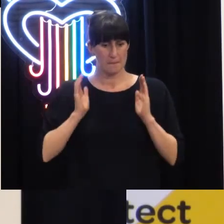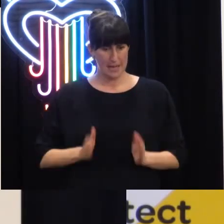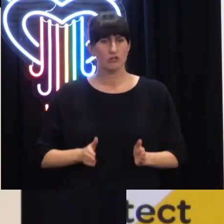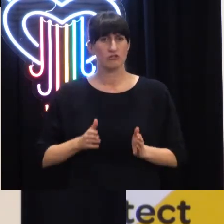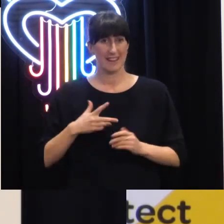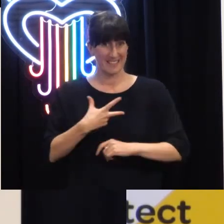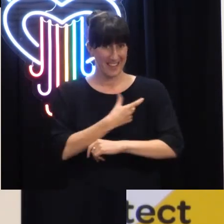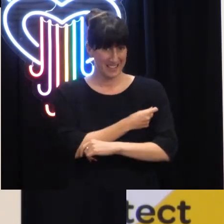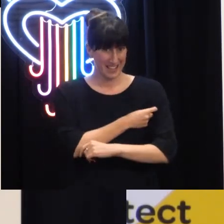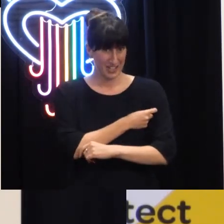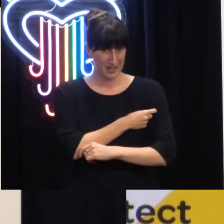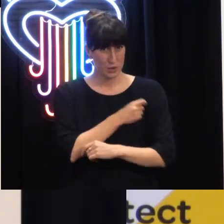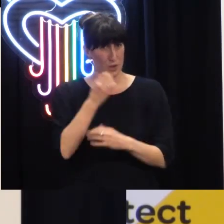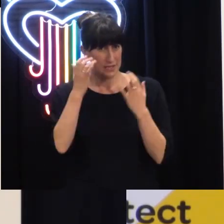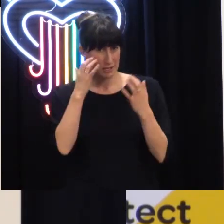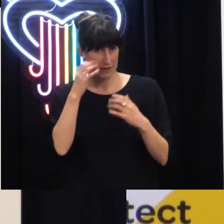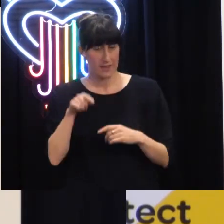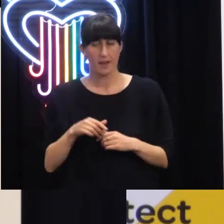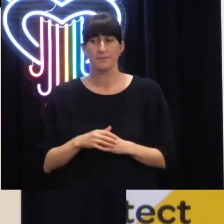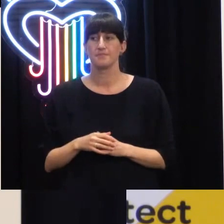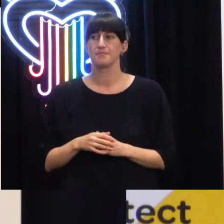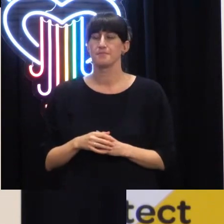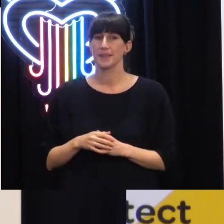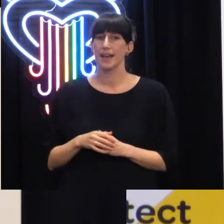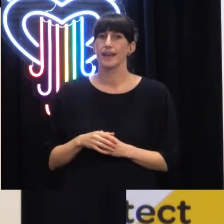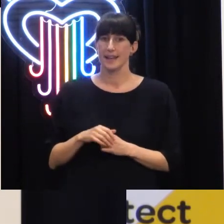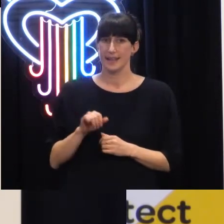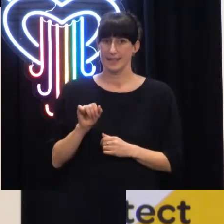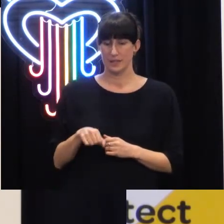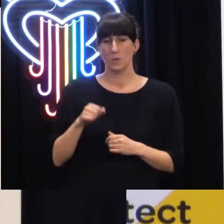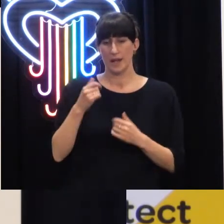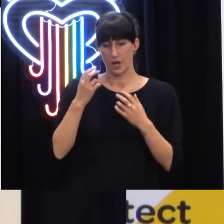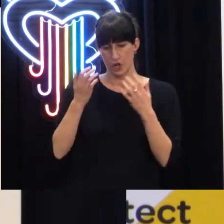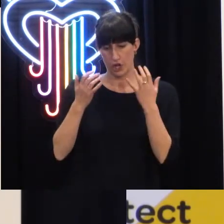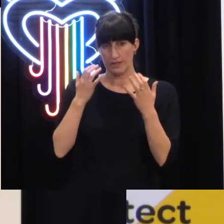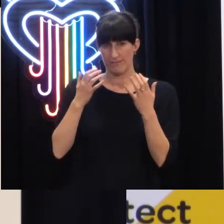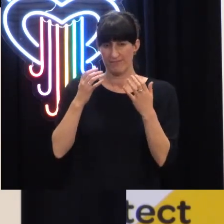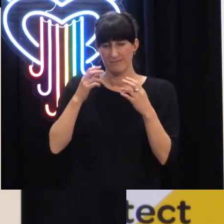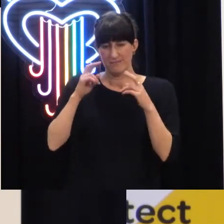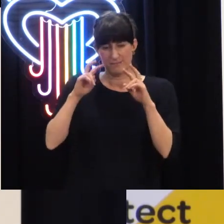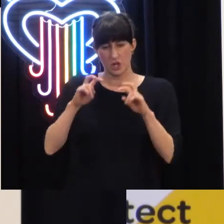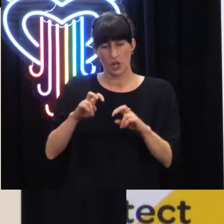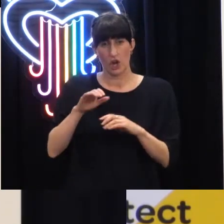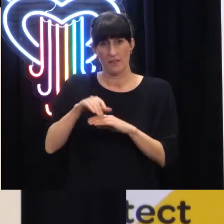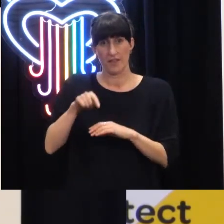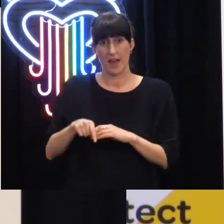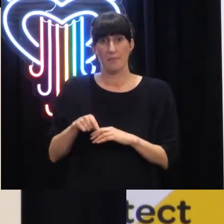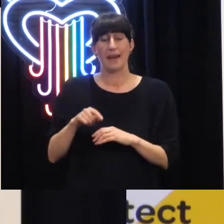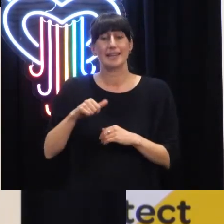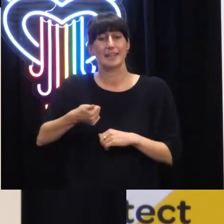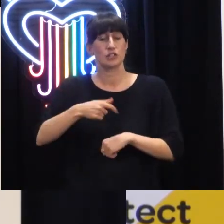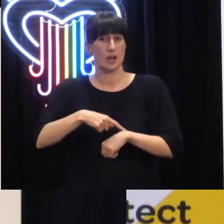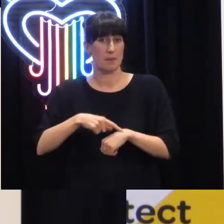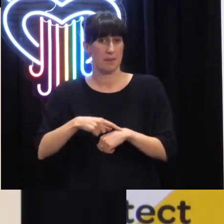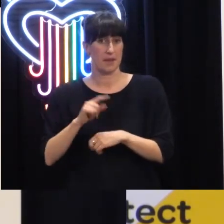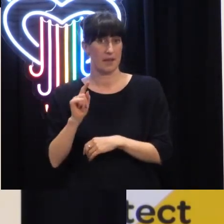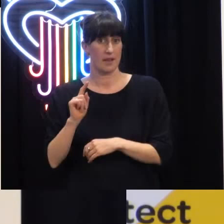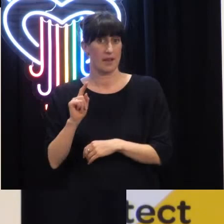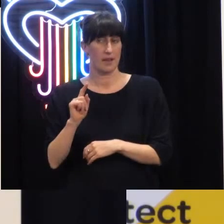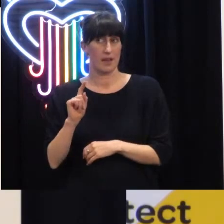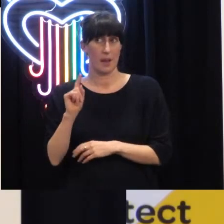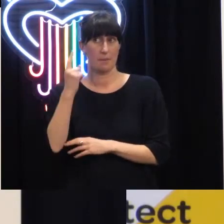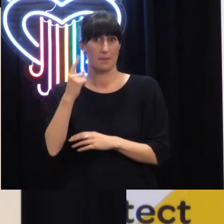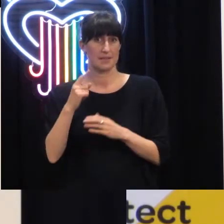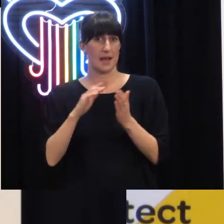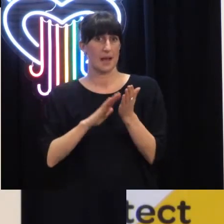do is get Minister Hipkins next time he's on the podium to give you an update on that. Or actually, perhaps Dr. Bloomfield would like to speak to it. Just that